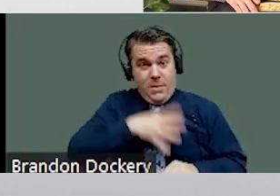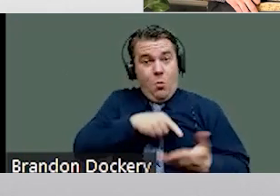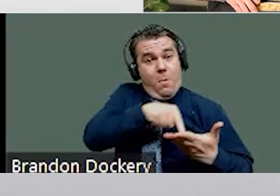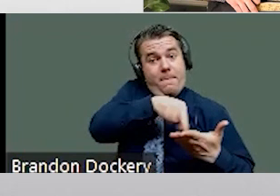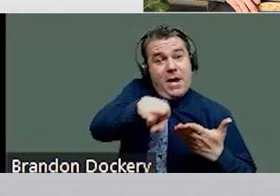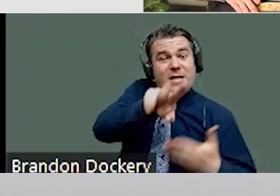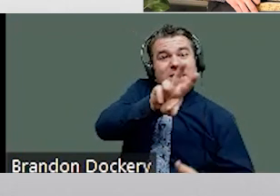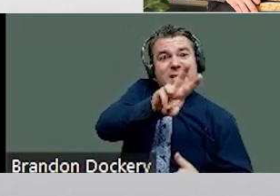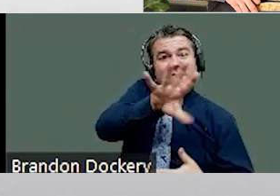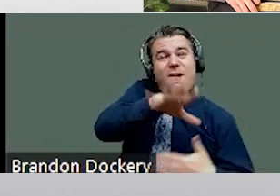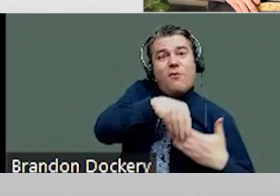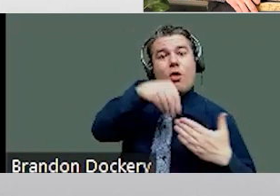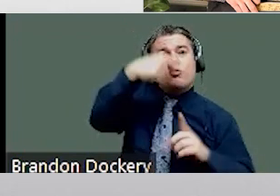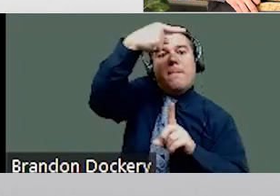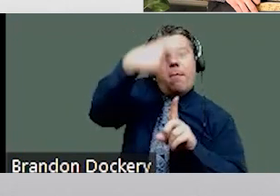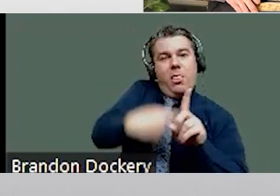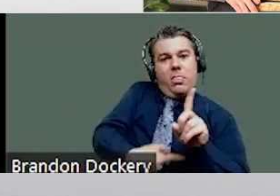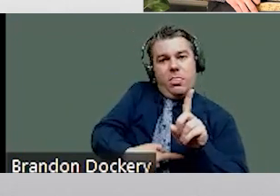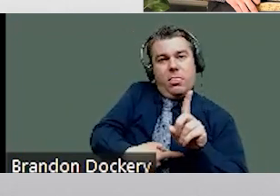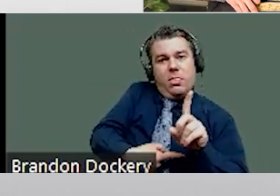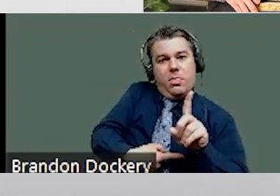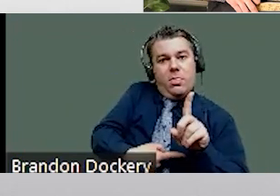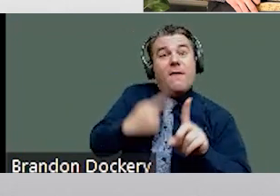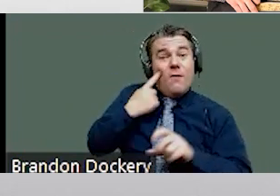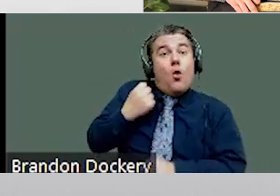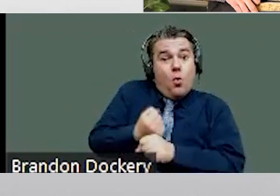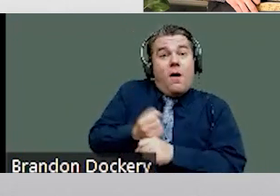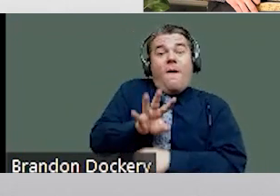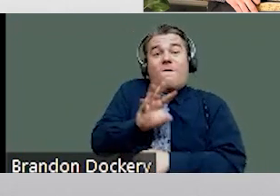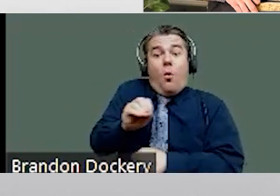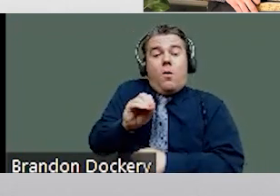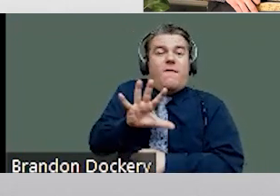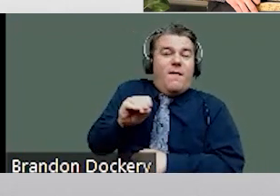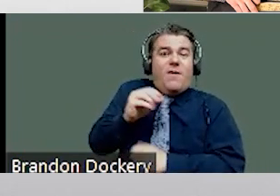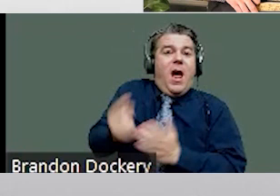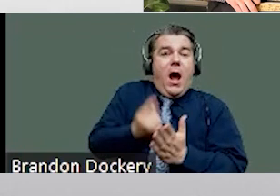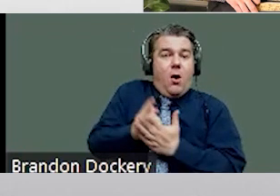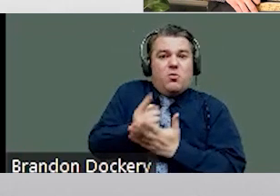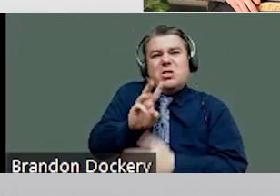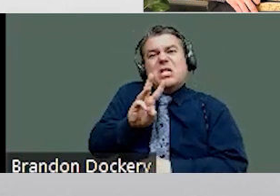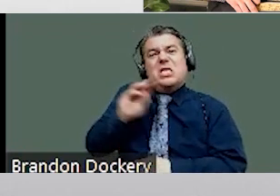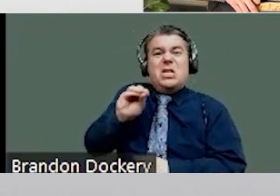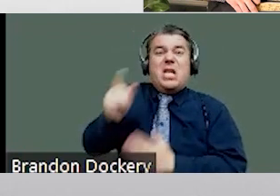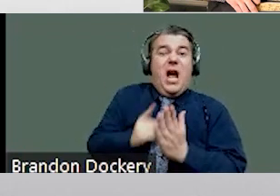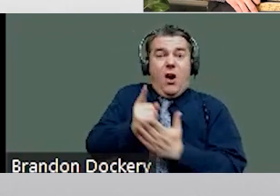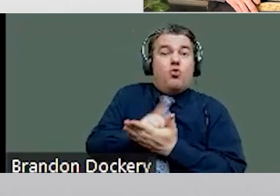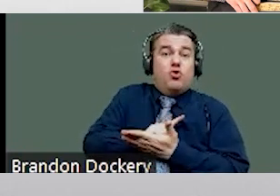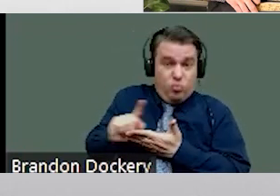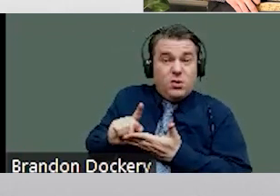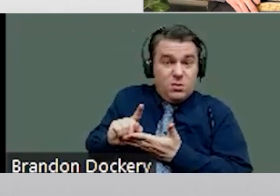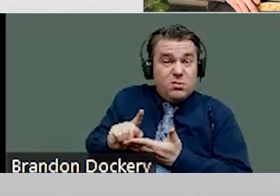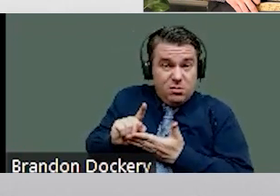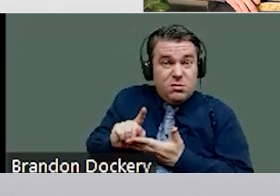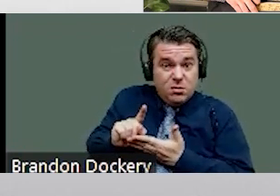were being paid $65 a month for 40 hours a week, 50 hours a week, sometimes 60 hours a week. And they